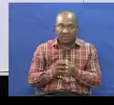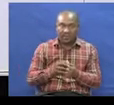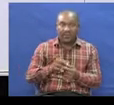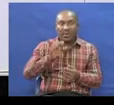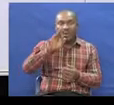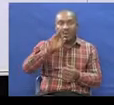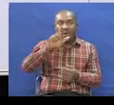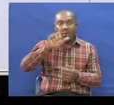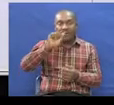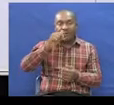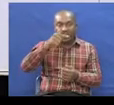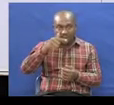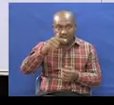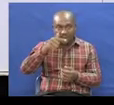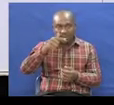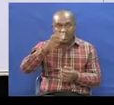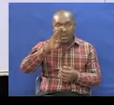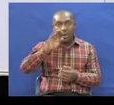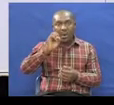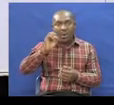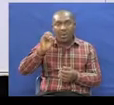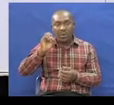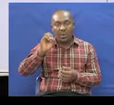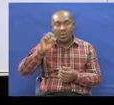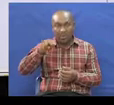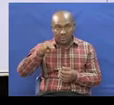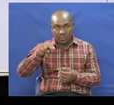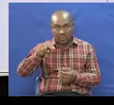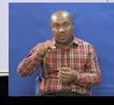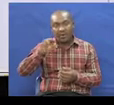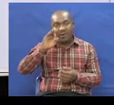Also, we must have a delivery tube.